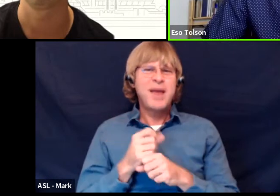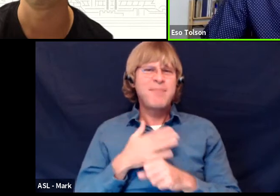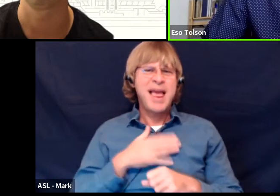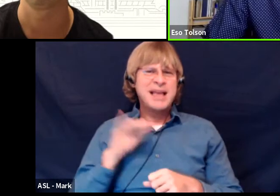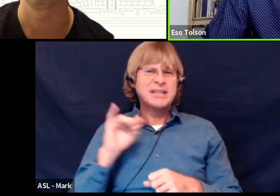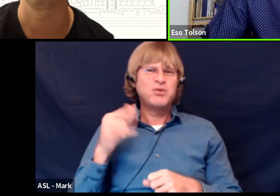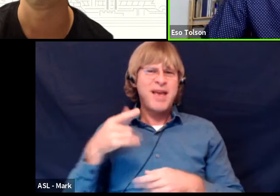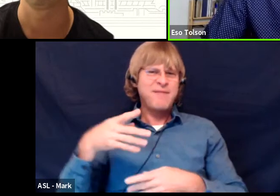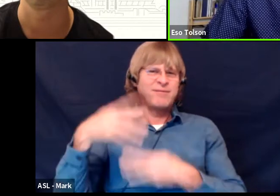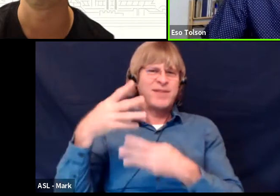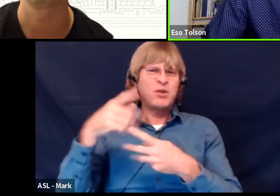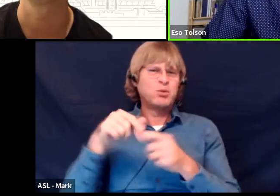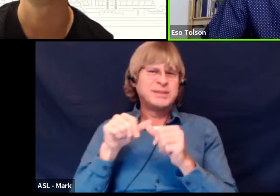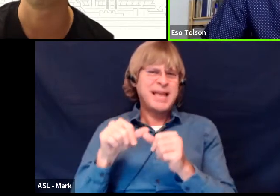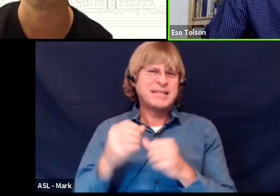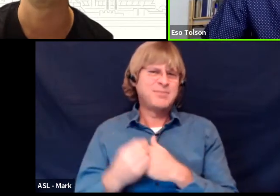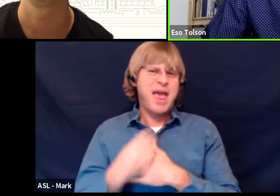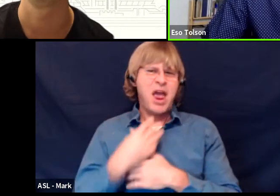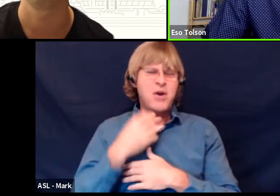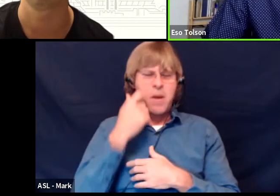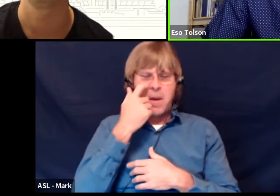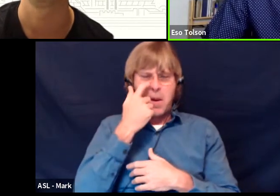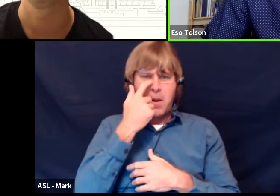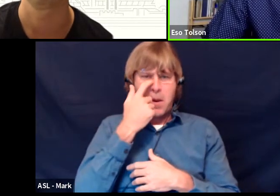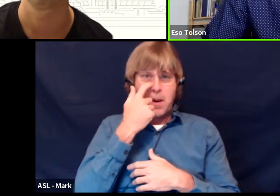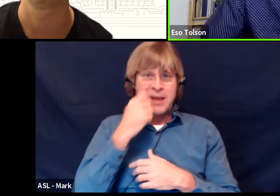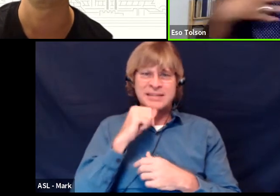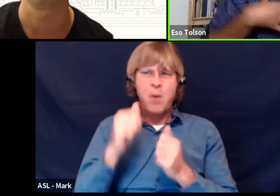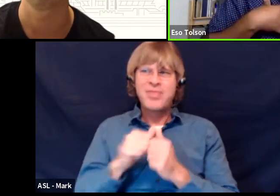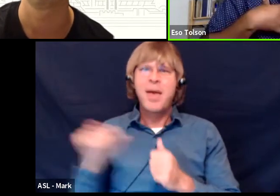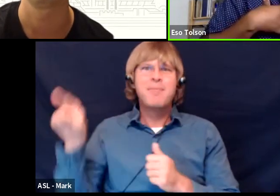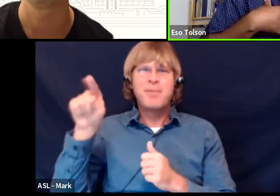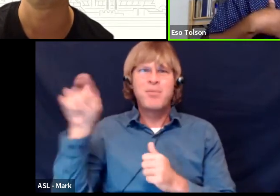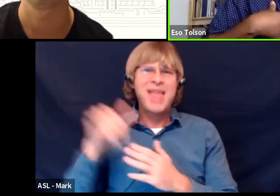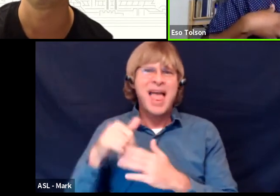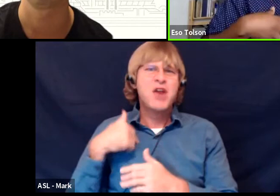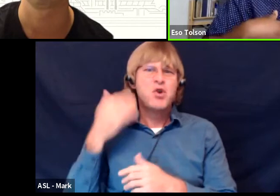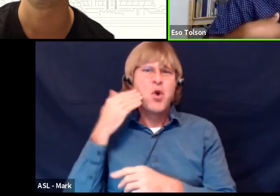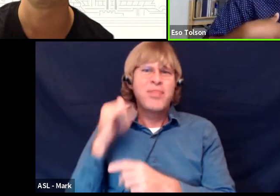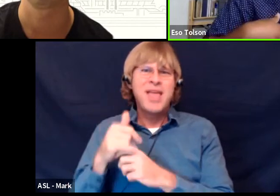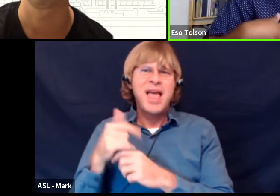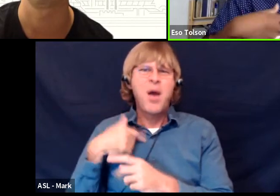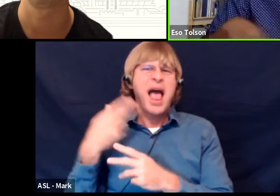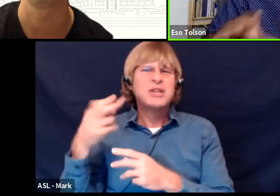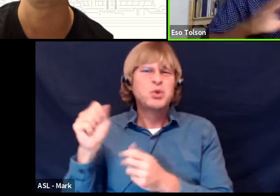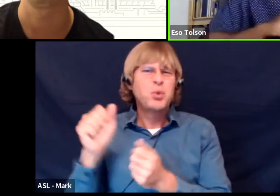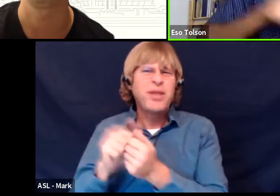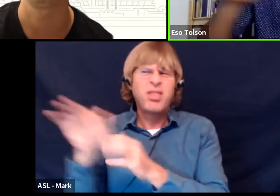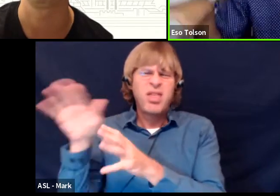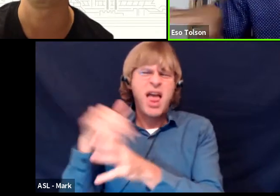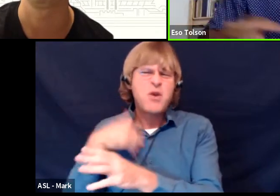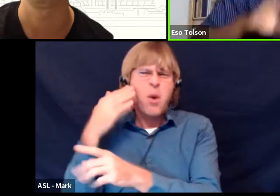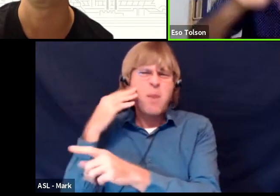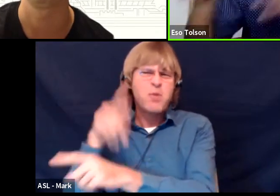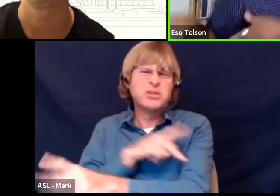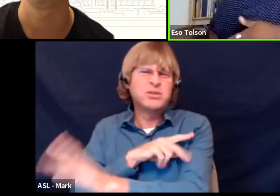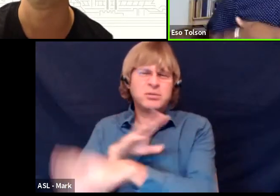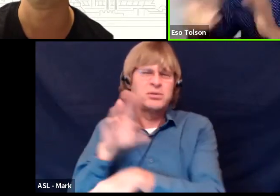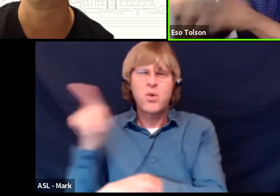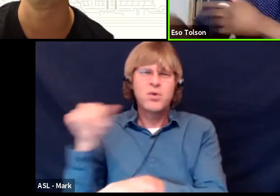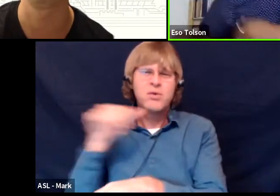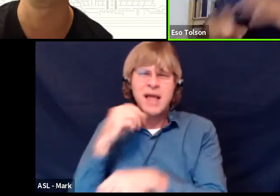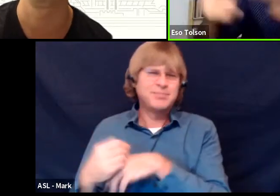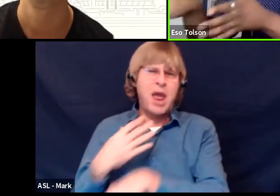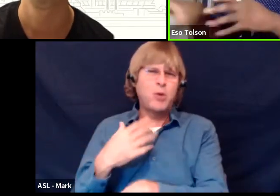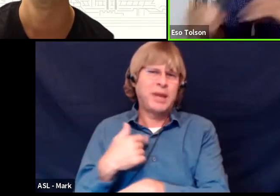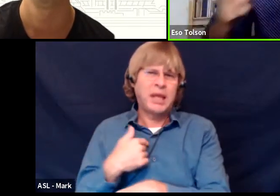to stay inspired. Literally, it's not with people that I know personally that I went to high school with and all that. Like, you're not inspiring me,